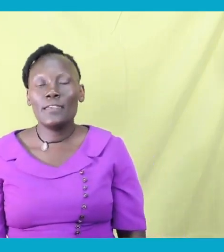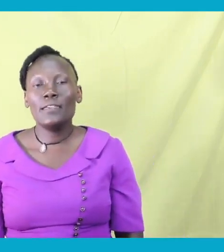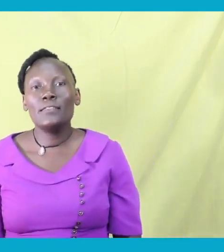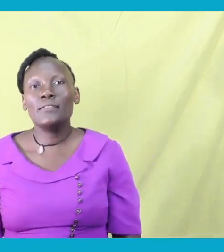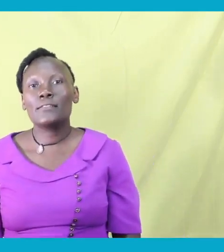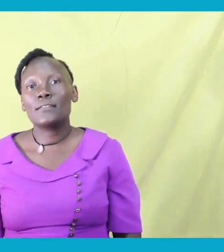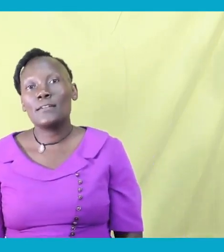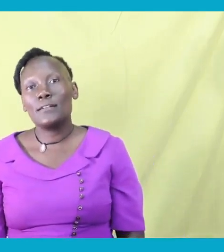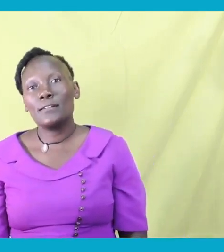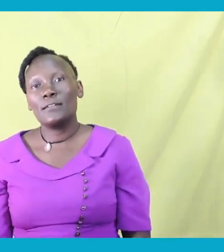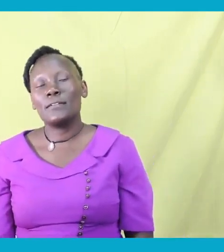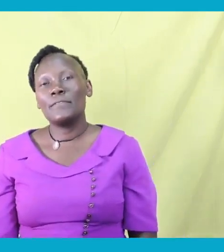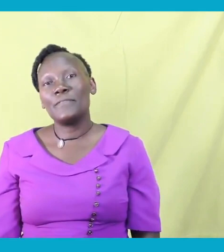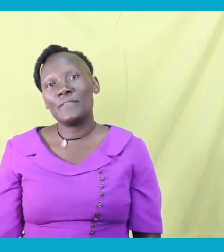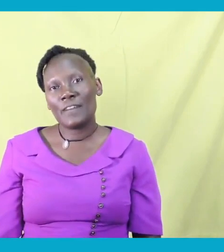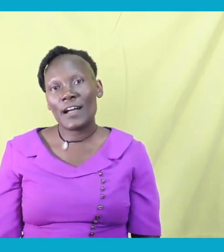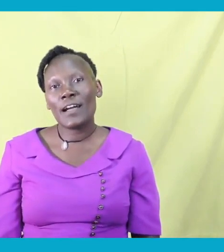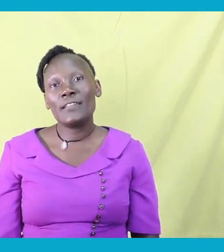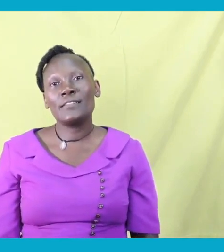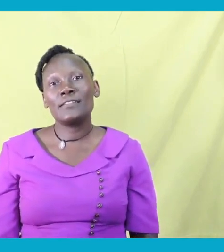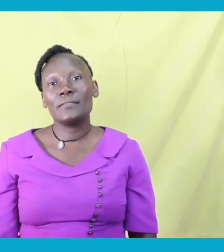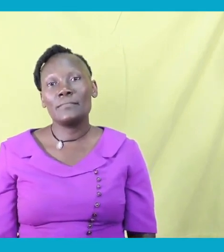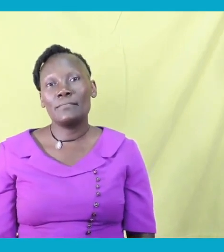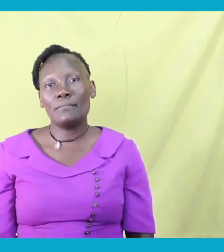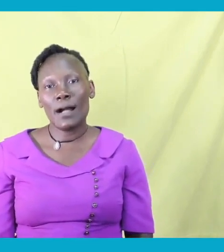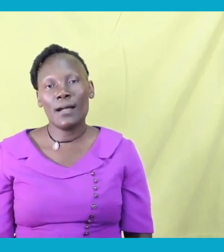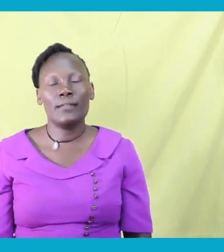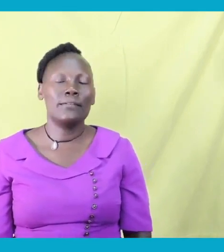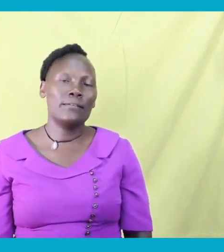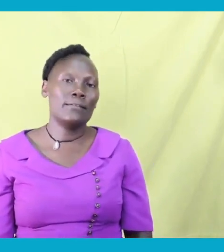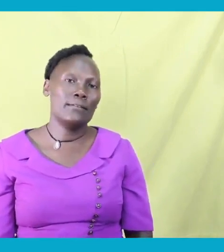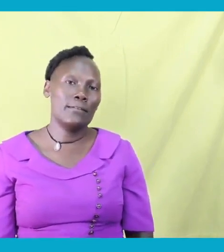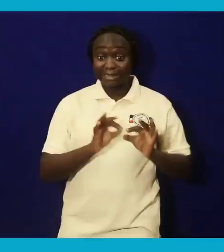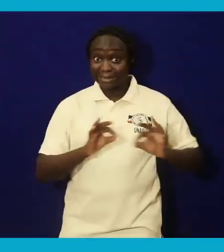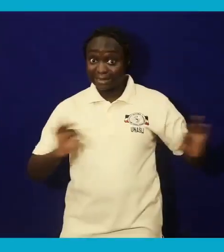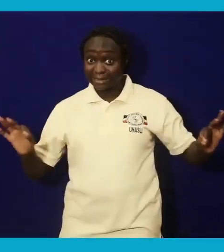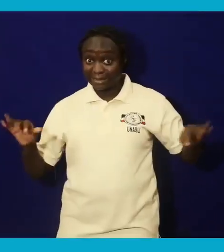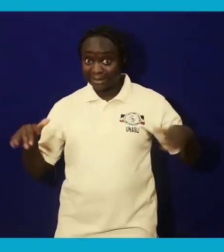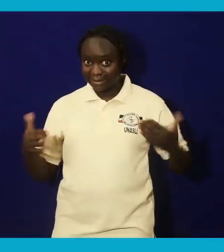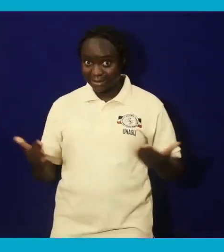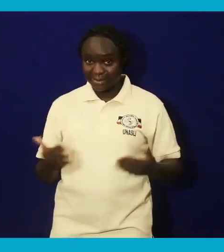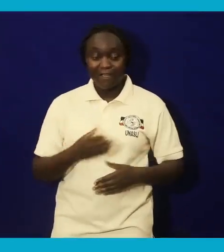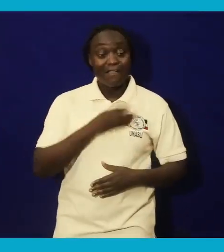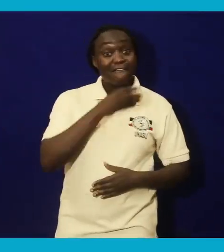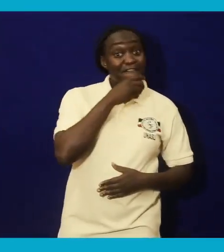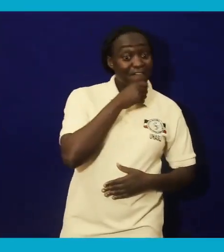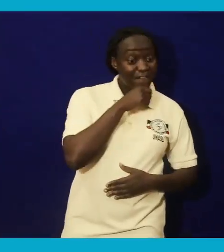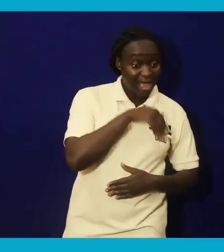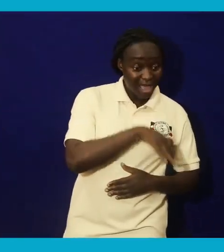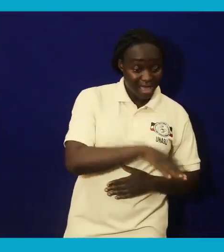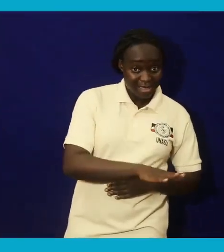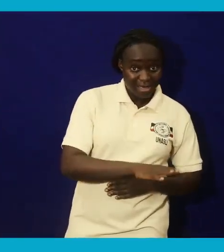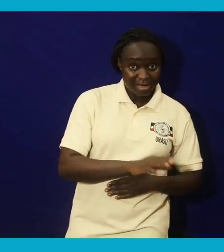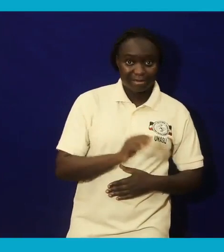Father is a fat man.